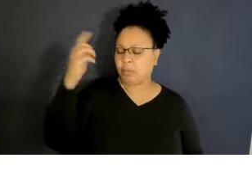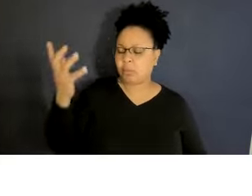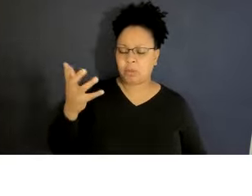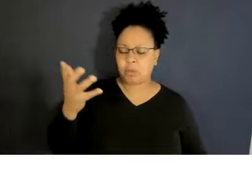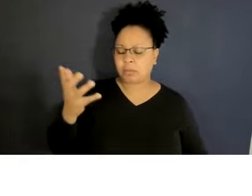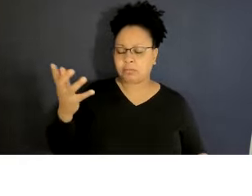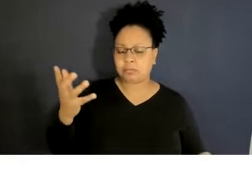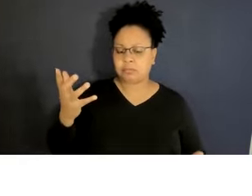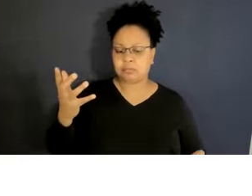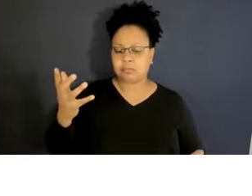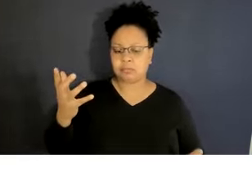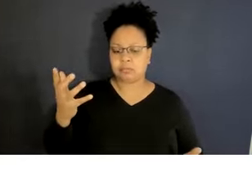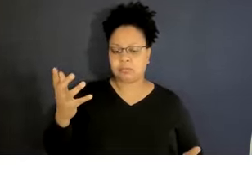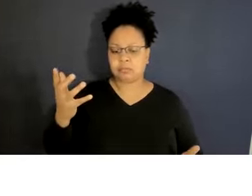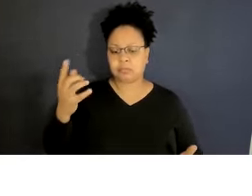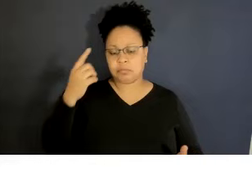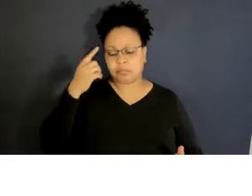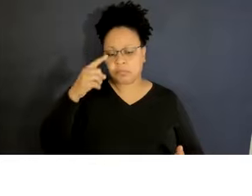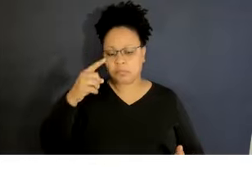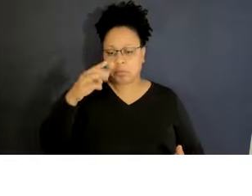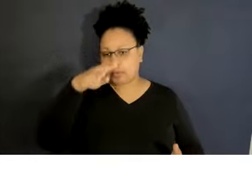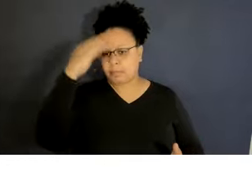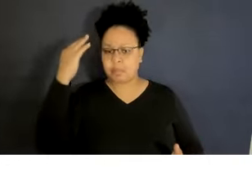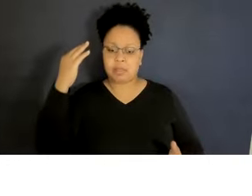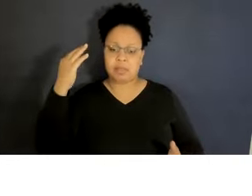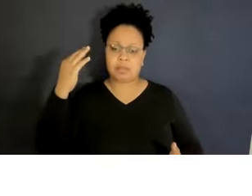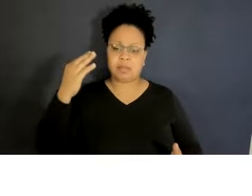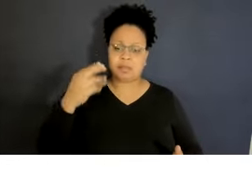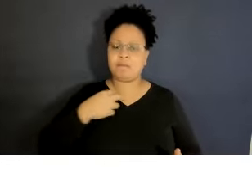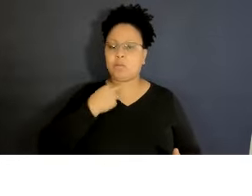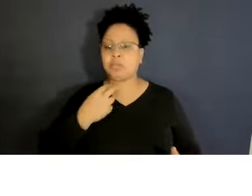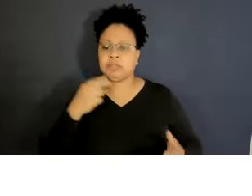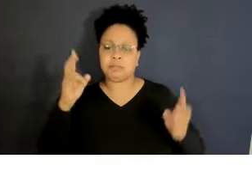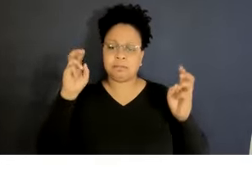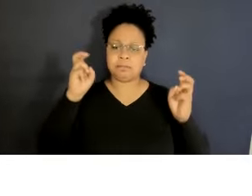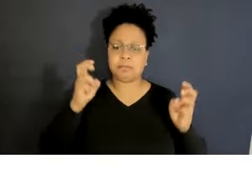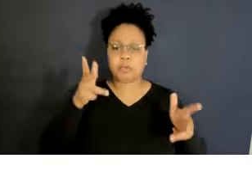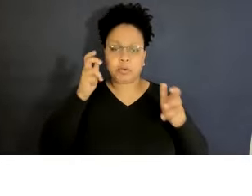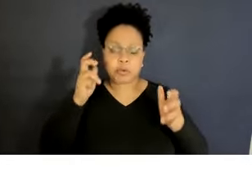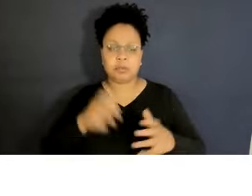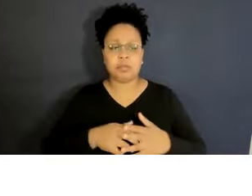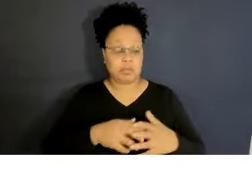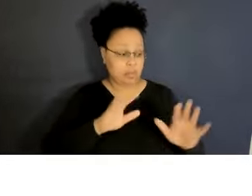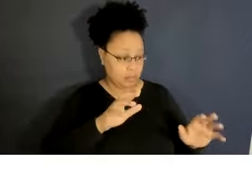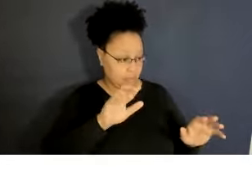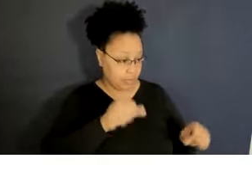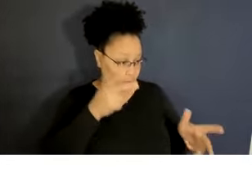to get the African American voice? One thing that we can do, can you hear